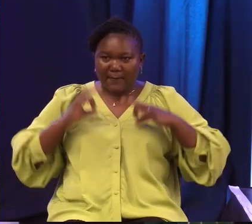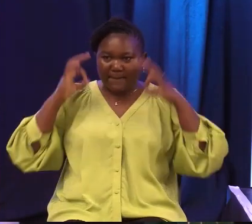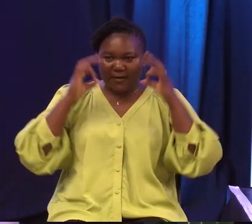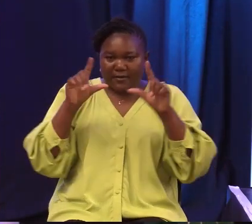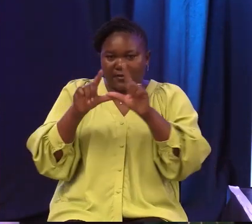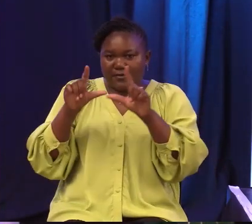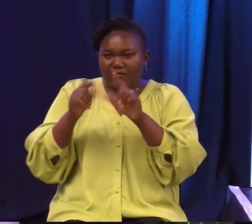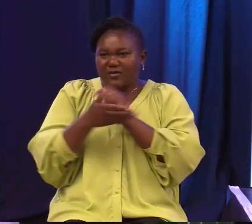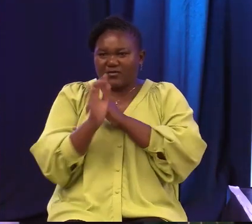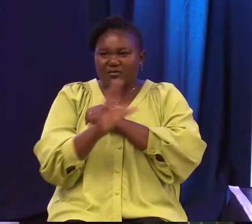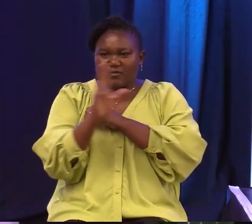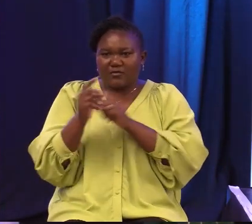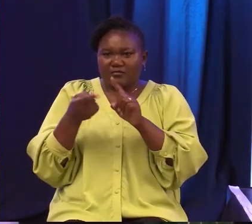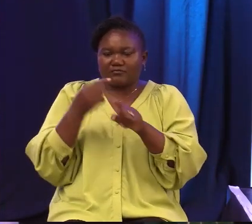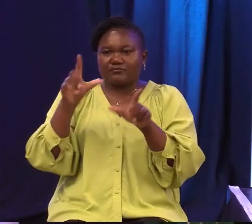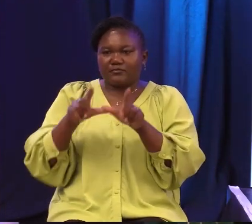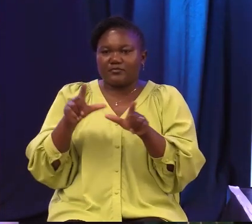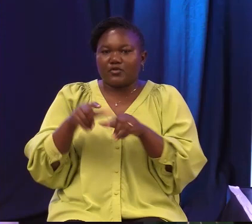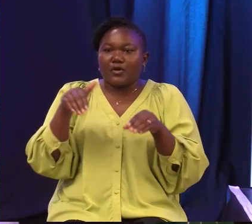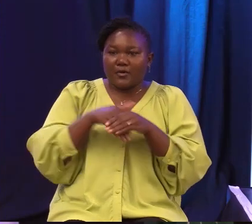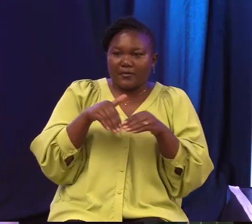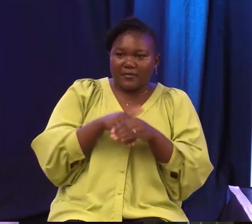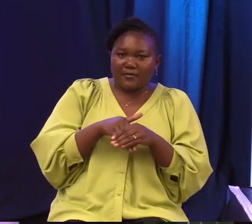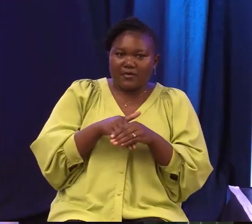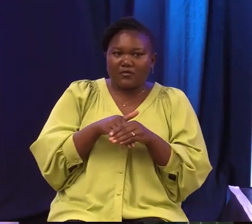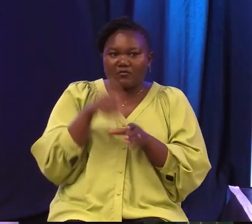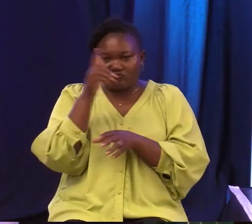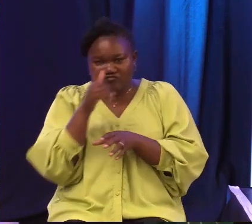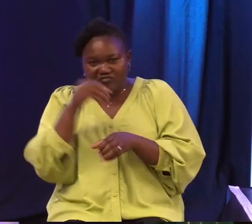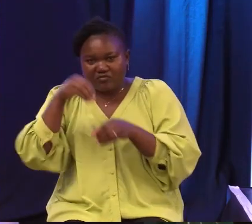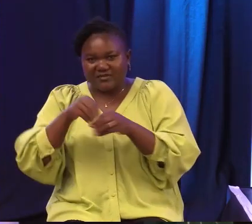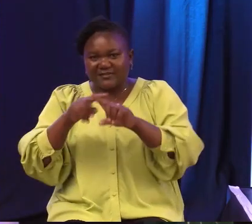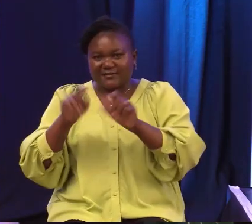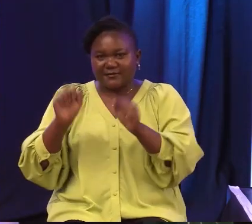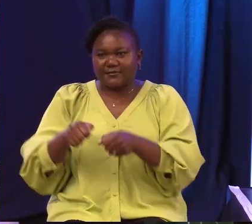Council members of Windhoek, members of media, ladies and gentlemen.